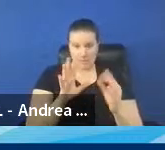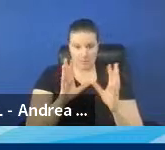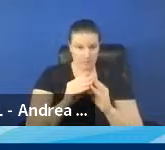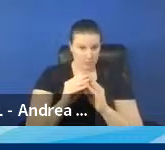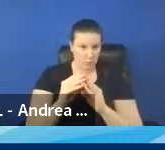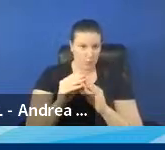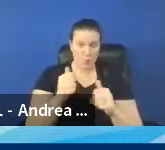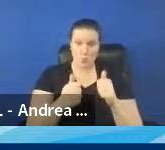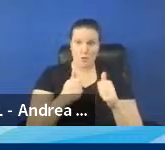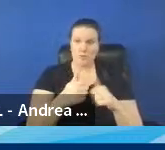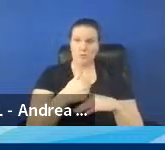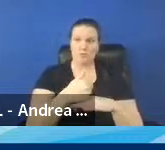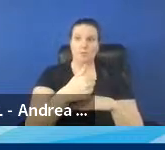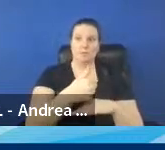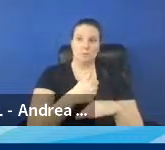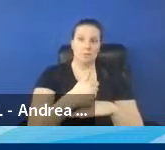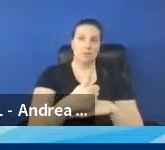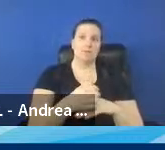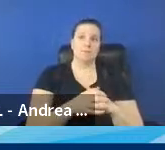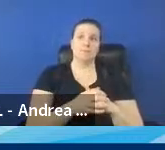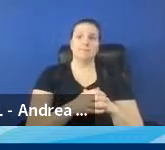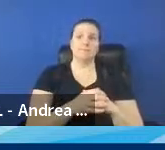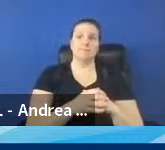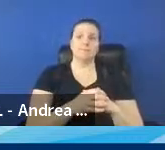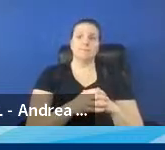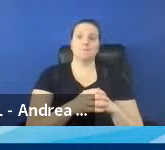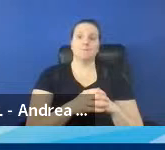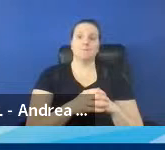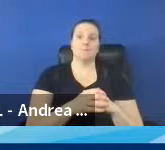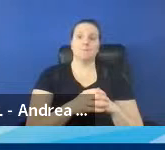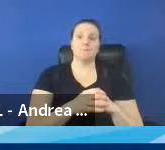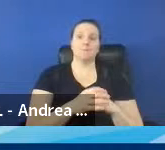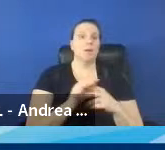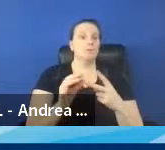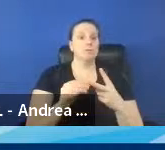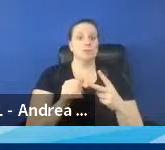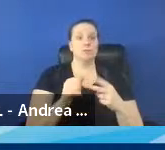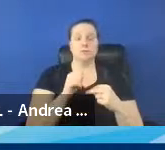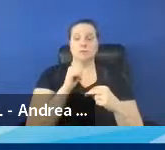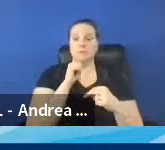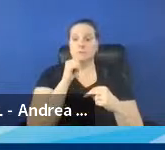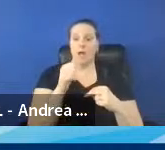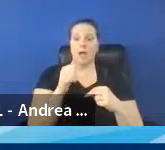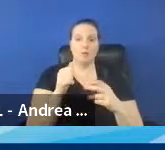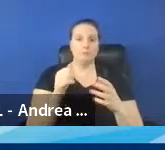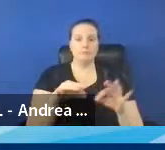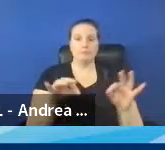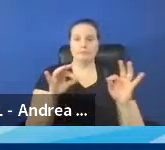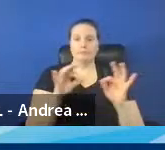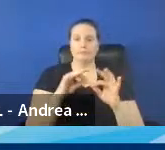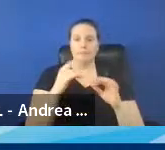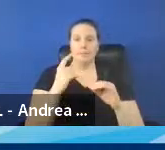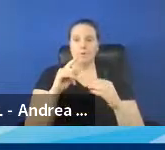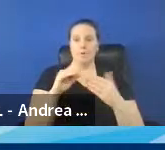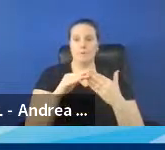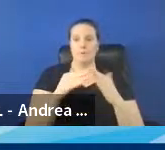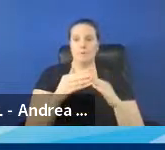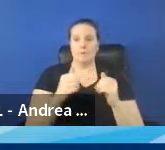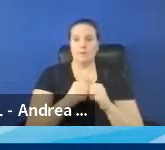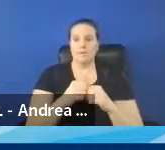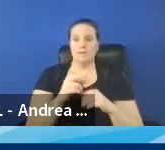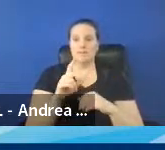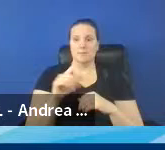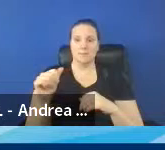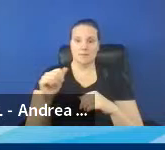which transportation options would not be viable for the communities with disabilities, would